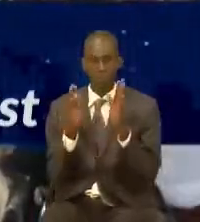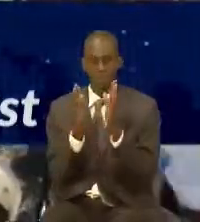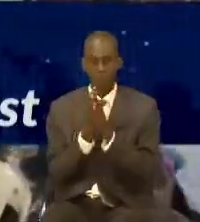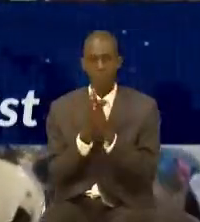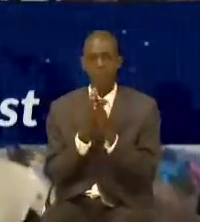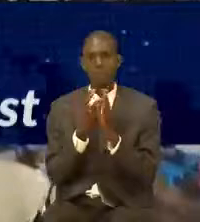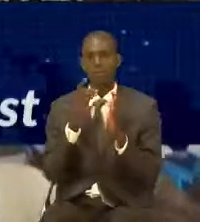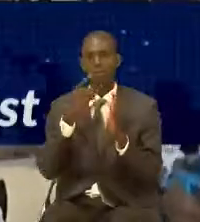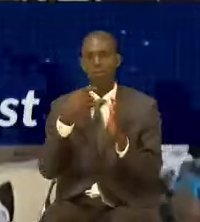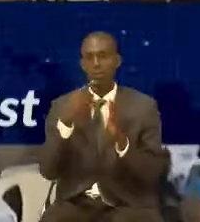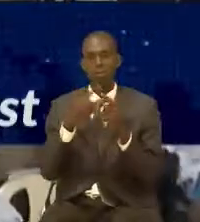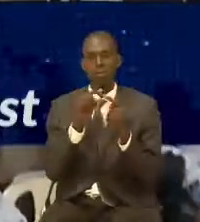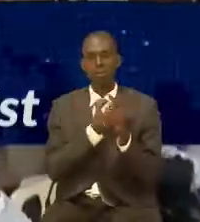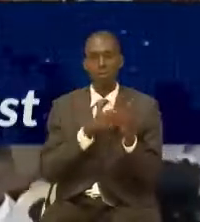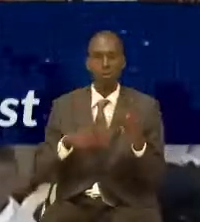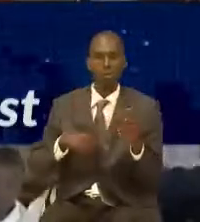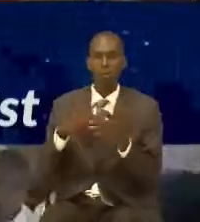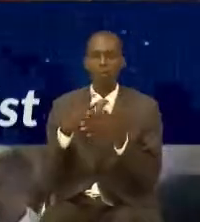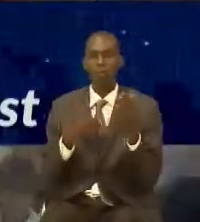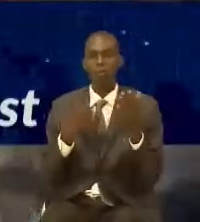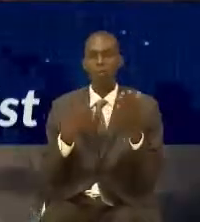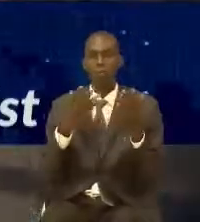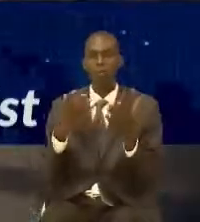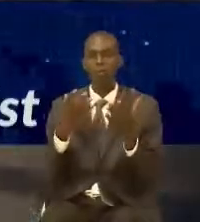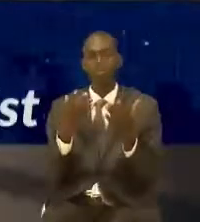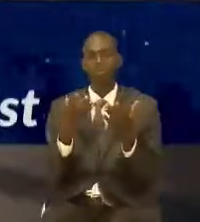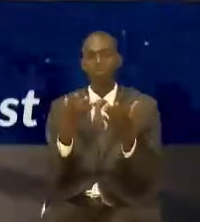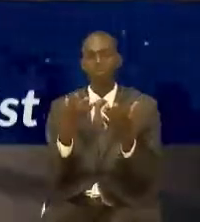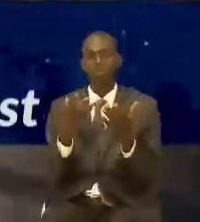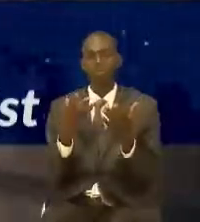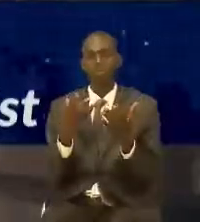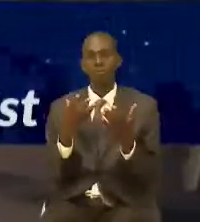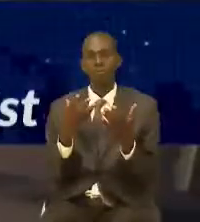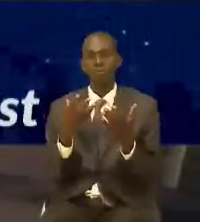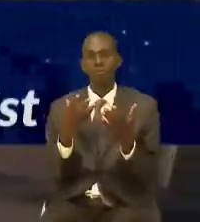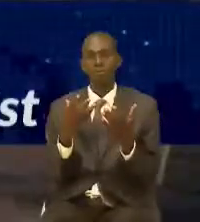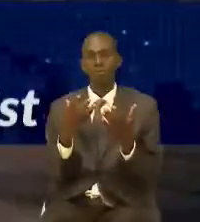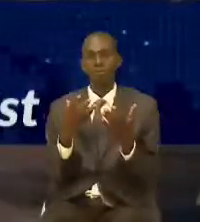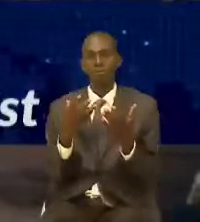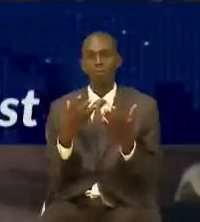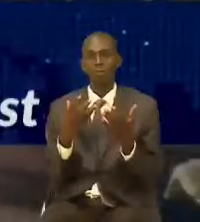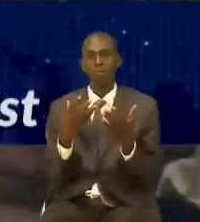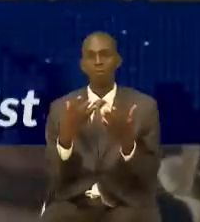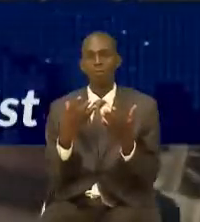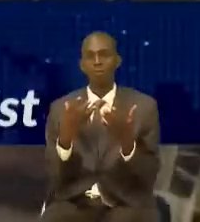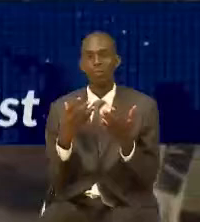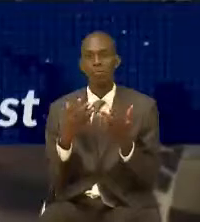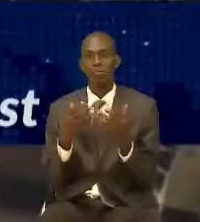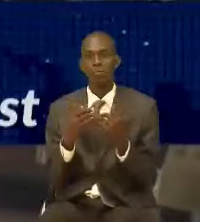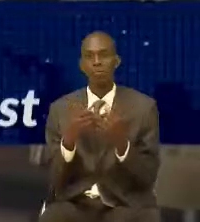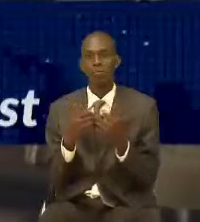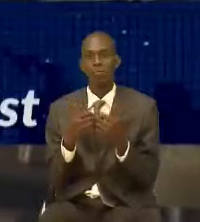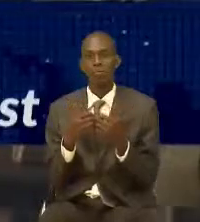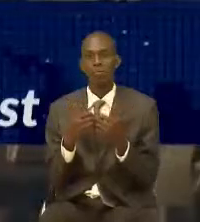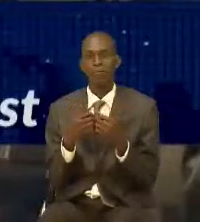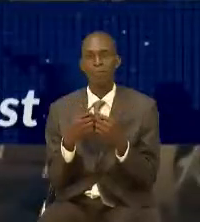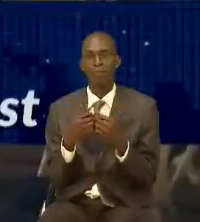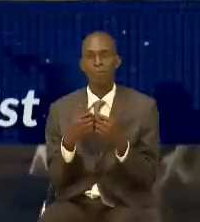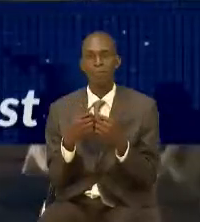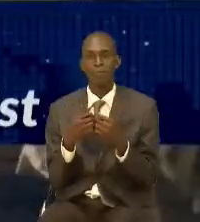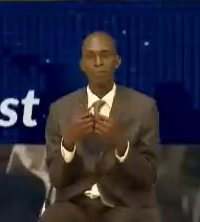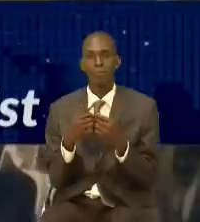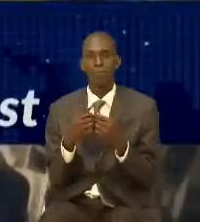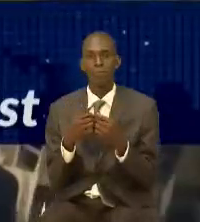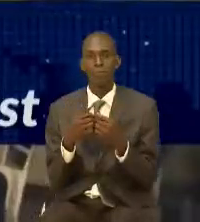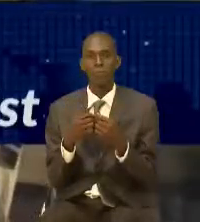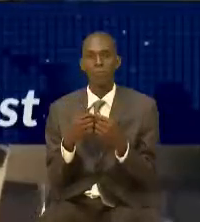commune with heaven as well that ensure you get a sleep from the cancer loss nearest to you feeling the